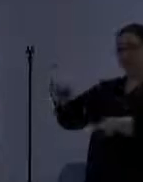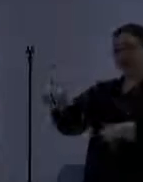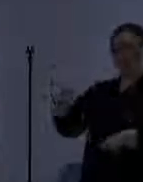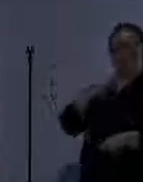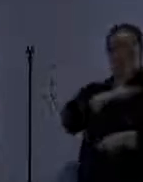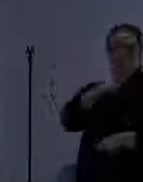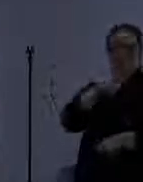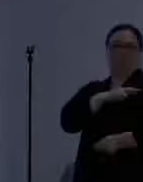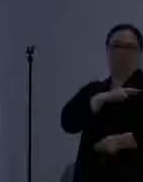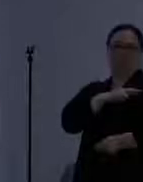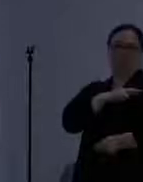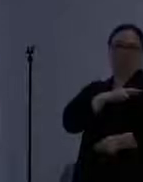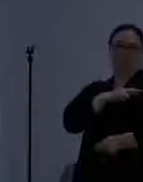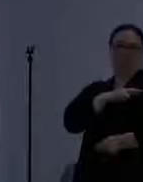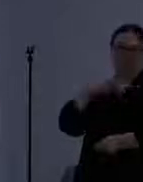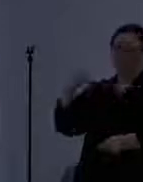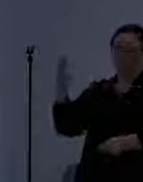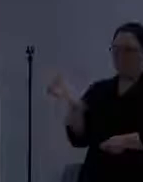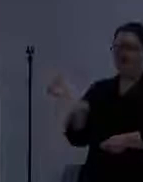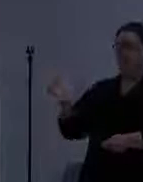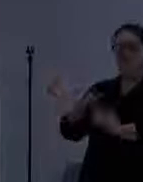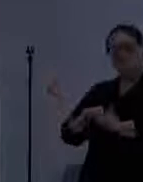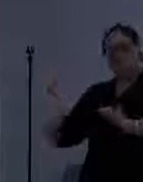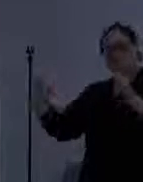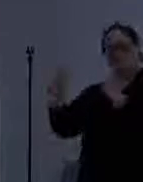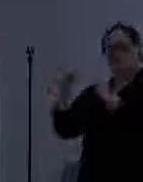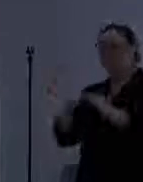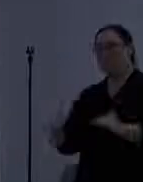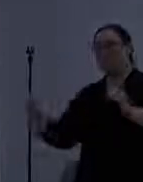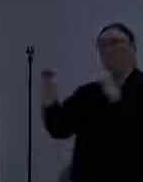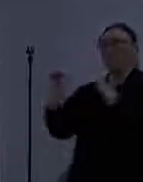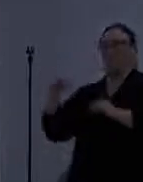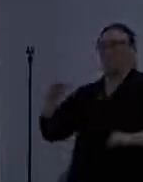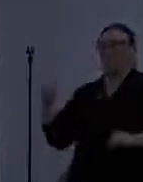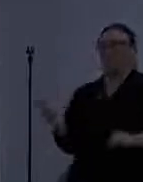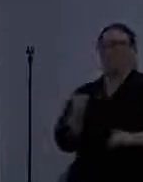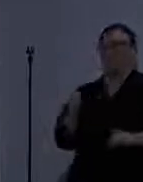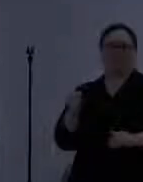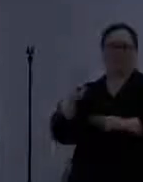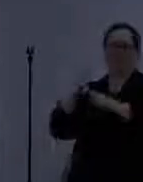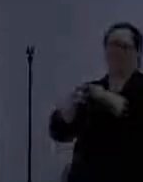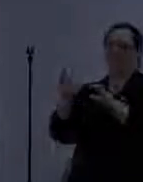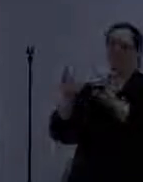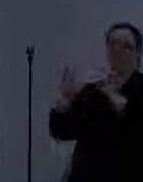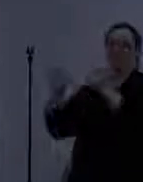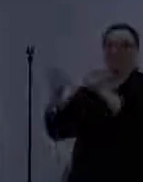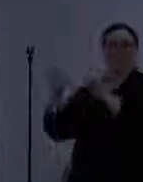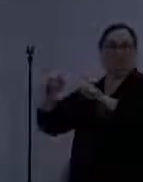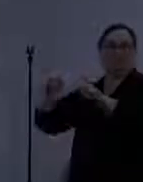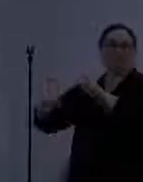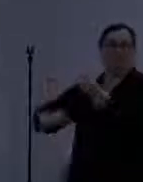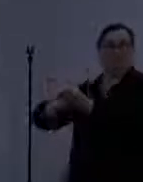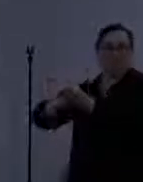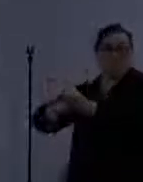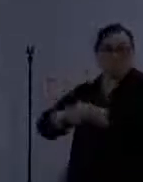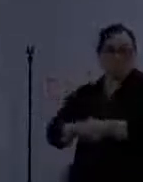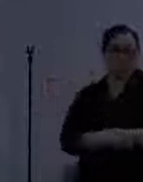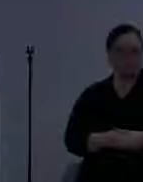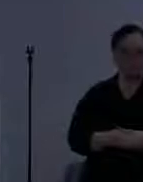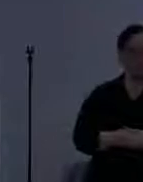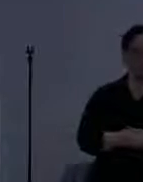to work to a certain standard if they're providing certain types of supports.